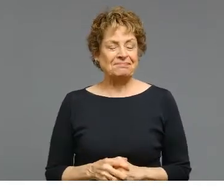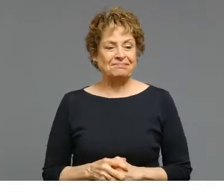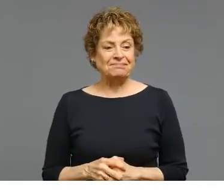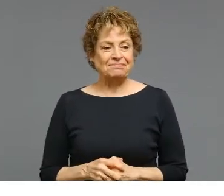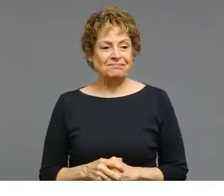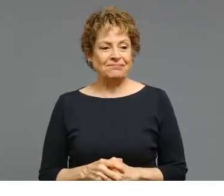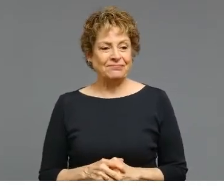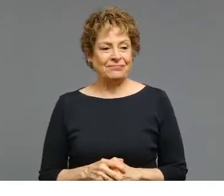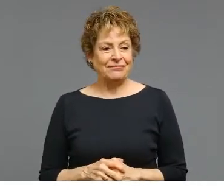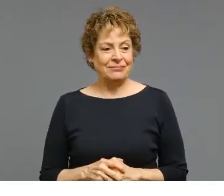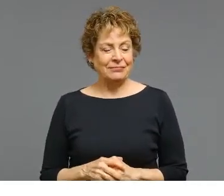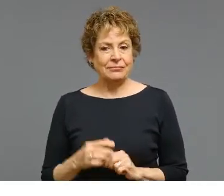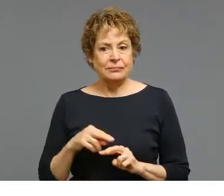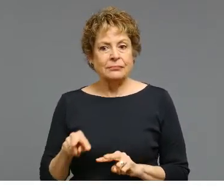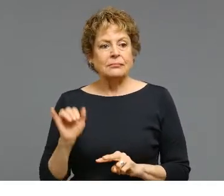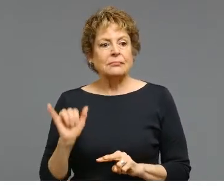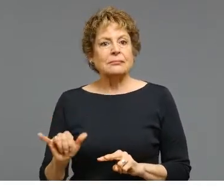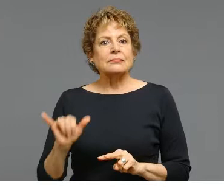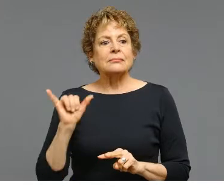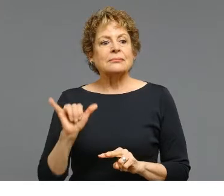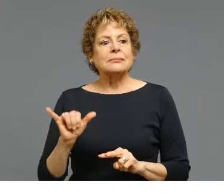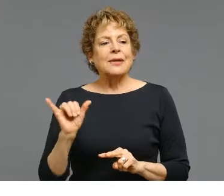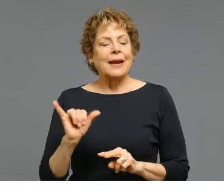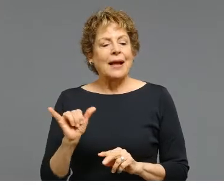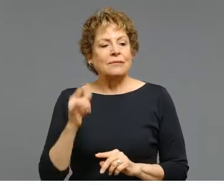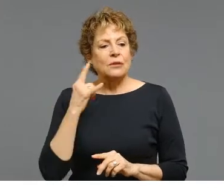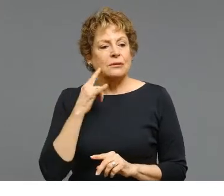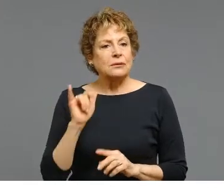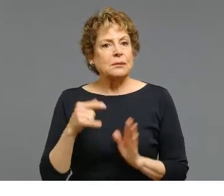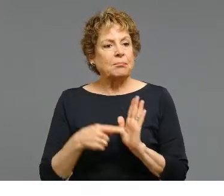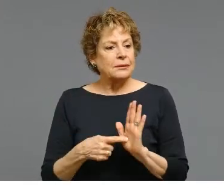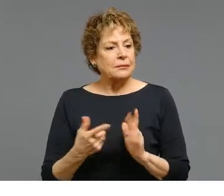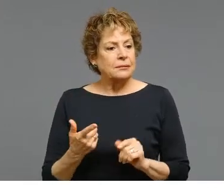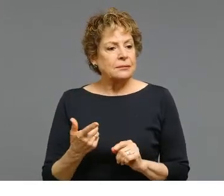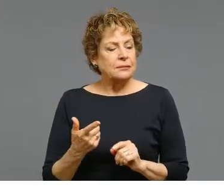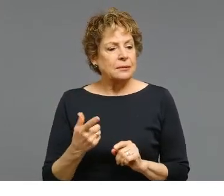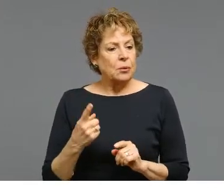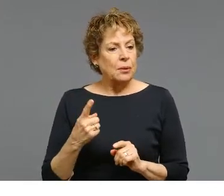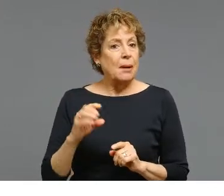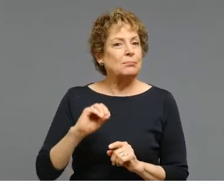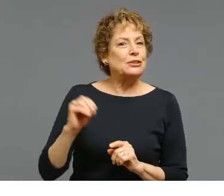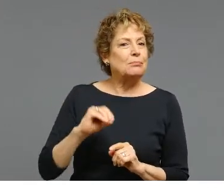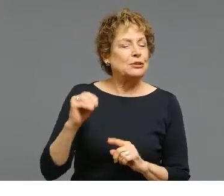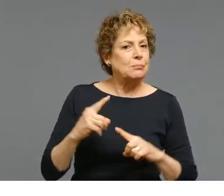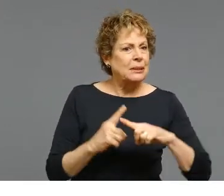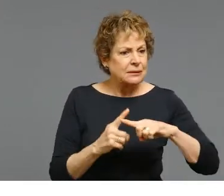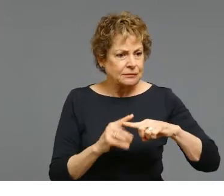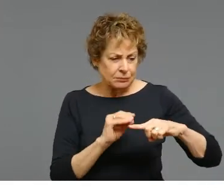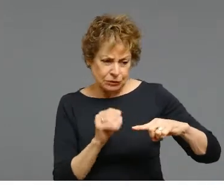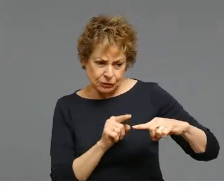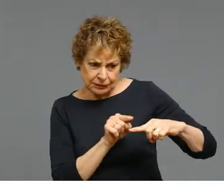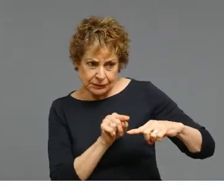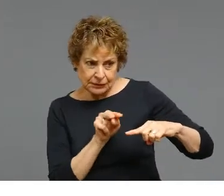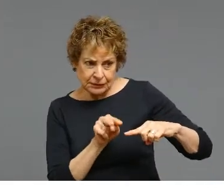we are seeing the same trends in our percent positivity, our cases, and our hospital